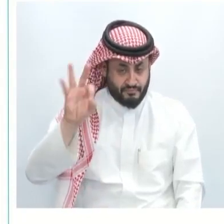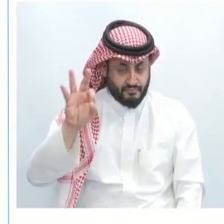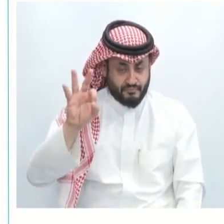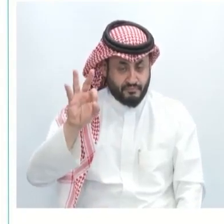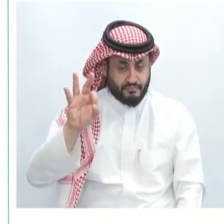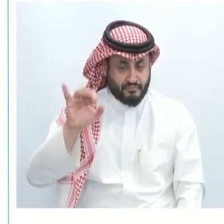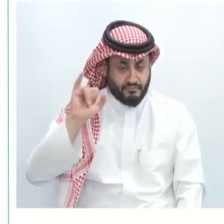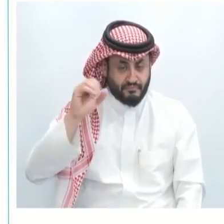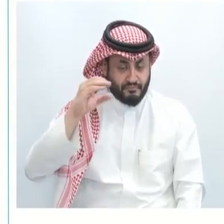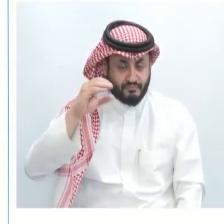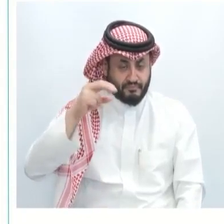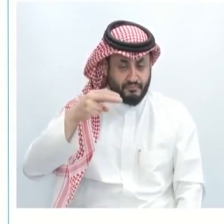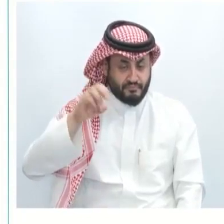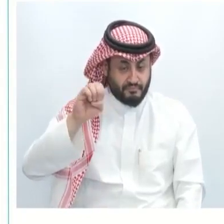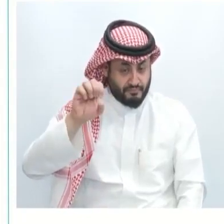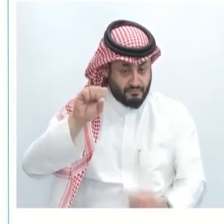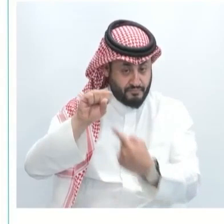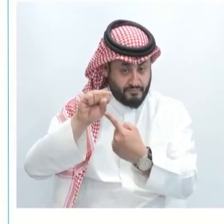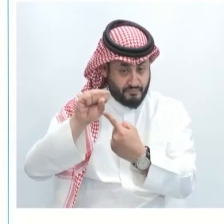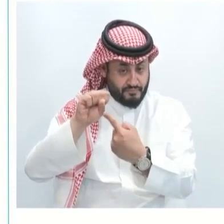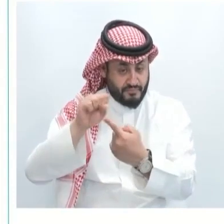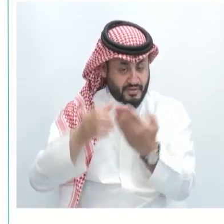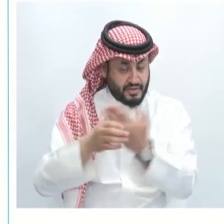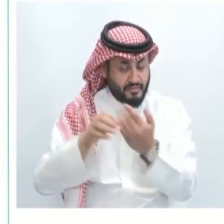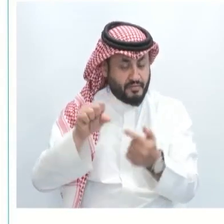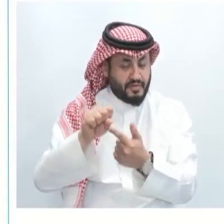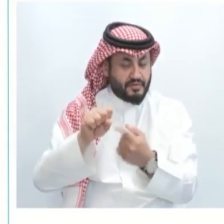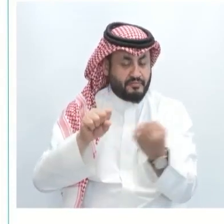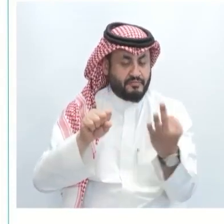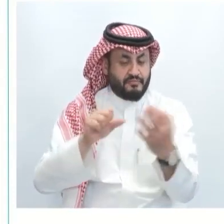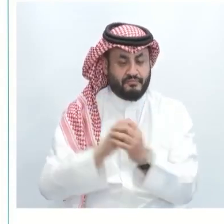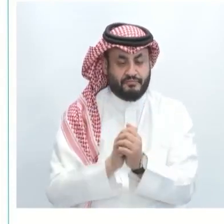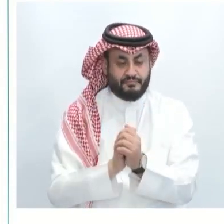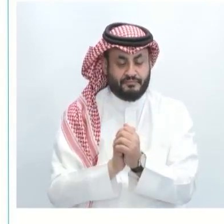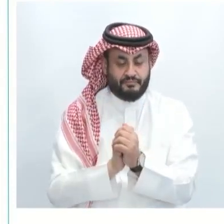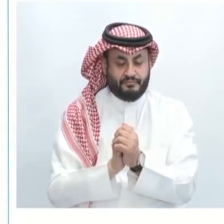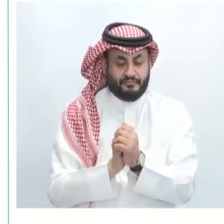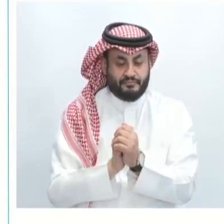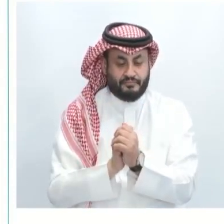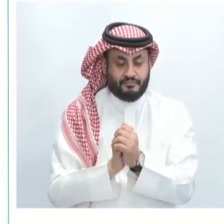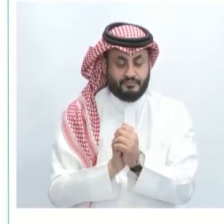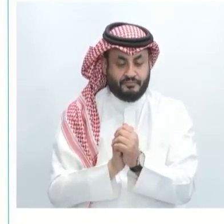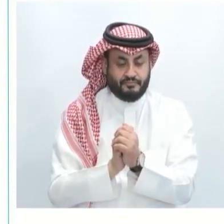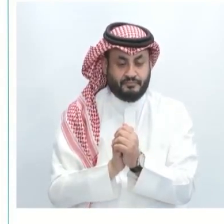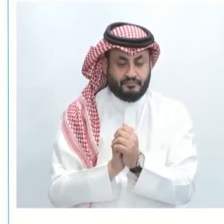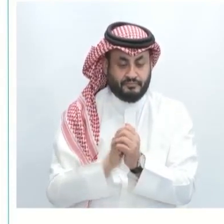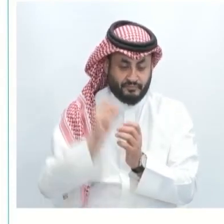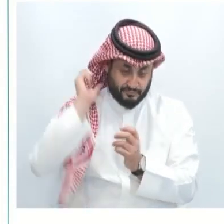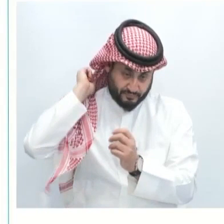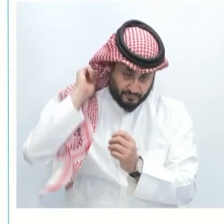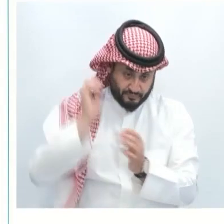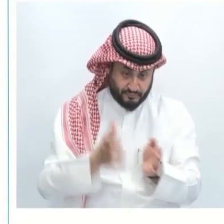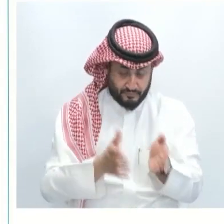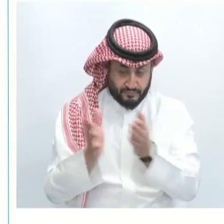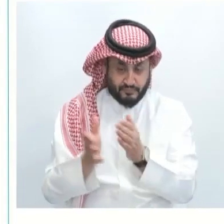Four sandwiches. Say with me, four sandwiches. Very good. Let us move